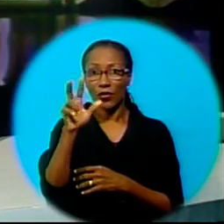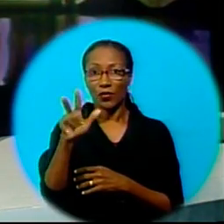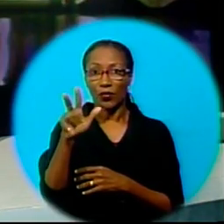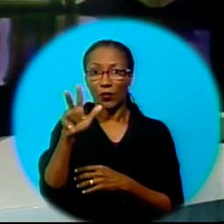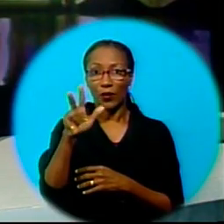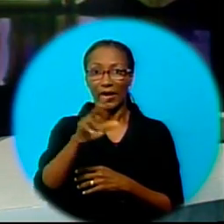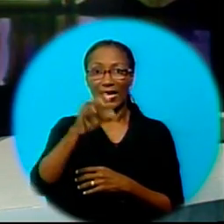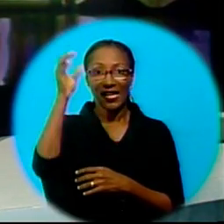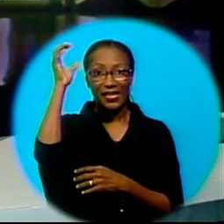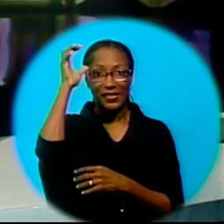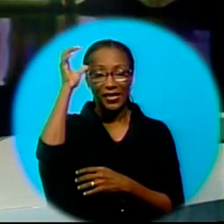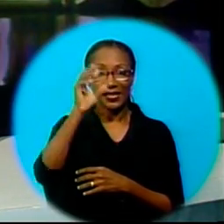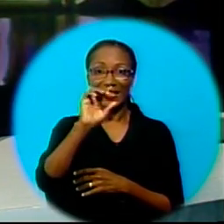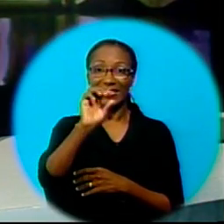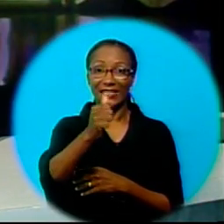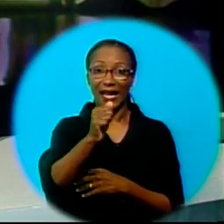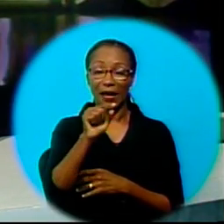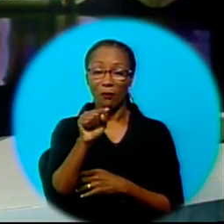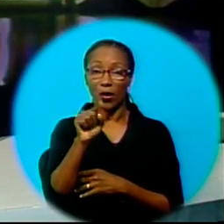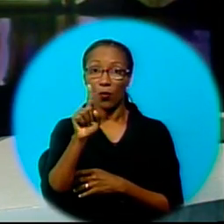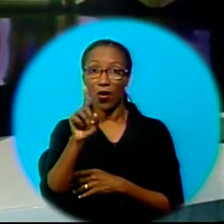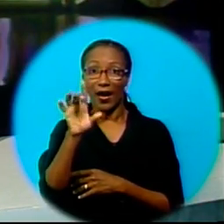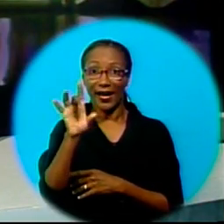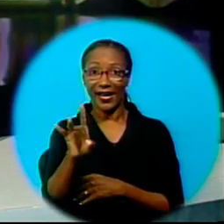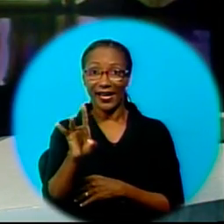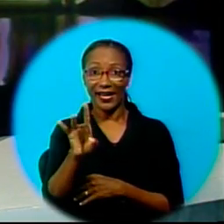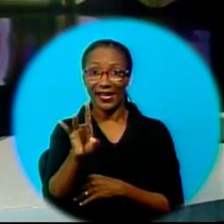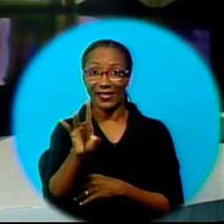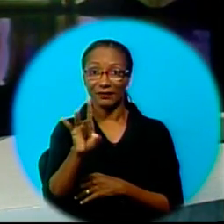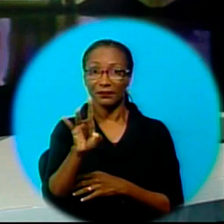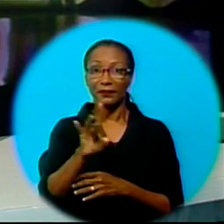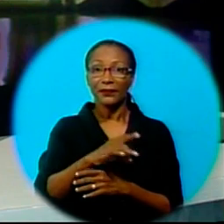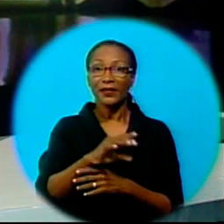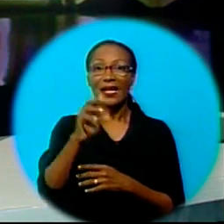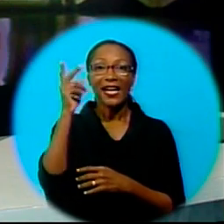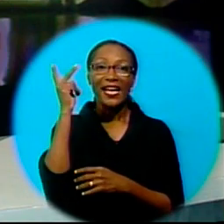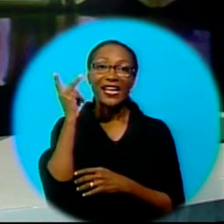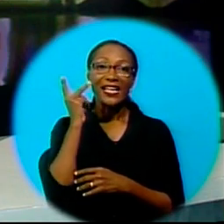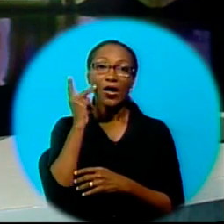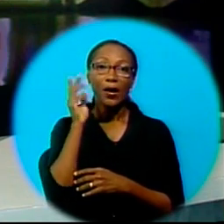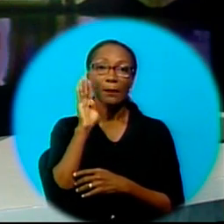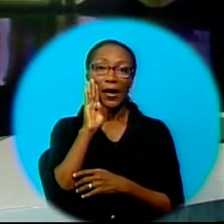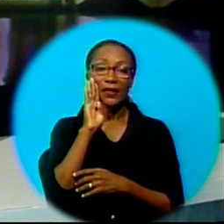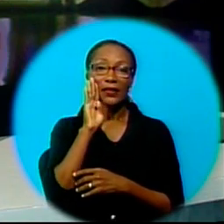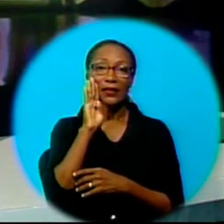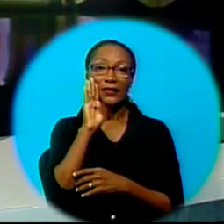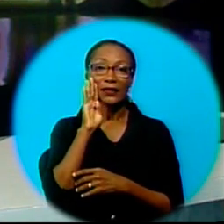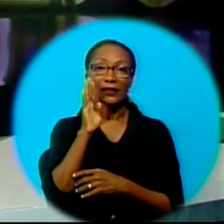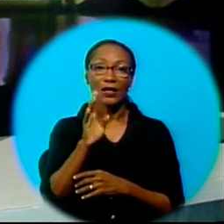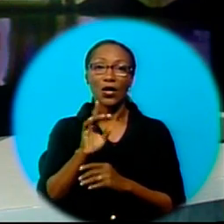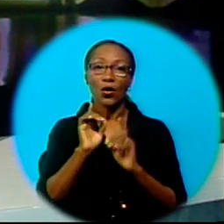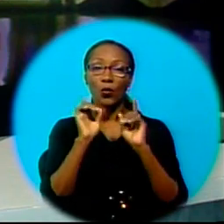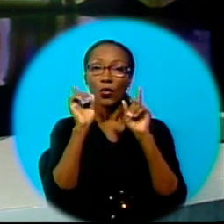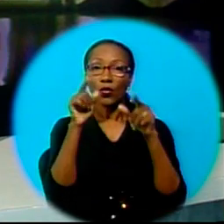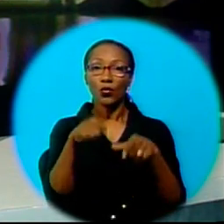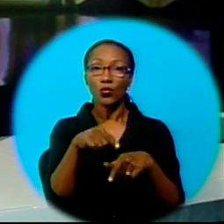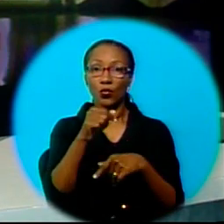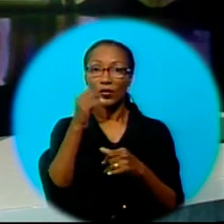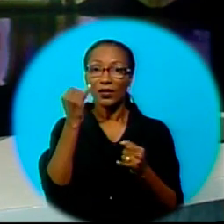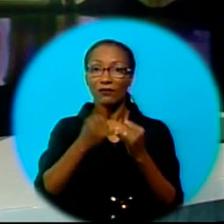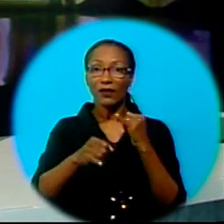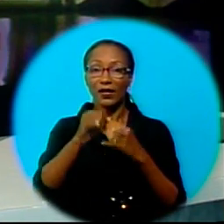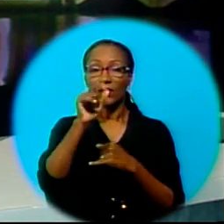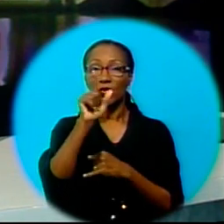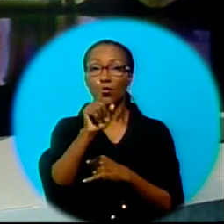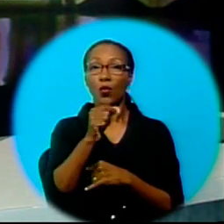in 10.18 seconds, finishing 4th in his heat. Meanwhile, Kerry Beckles is into tonight's final of the women's 100-meter